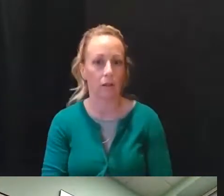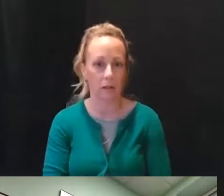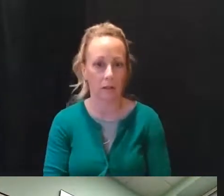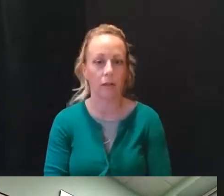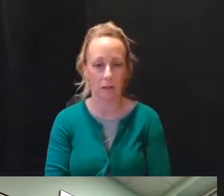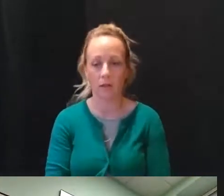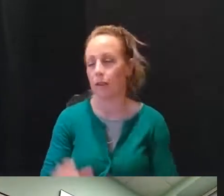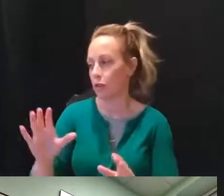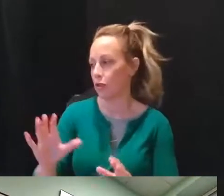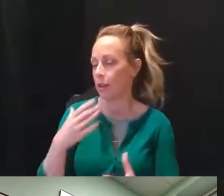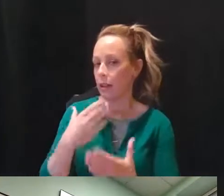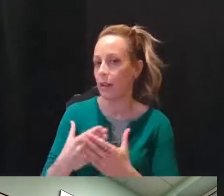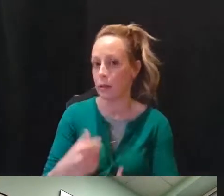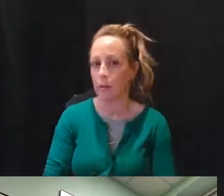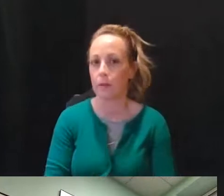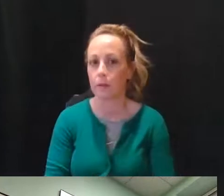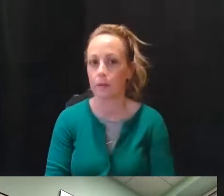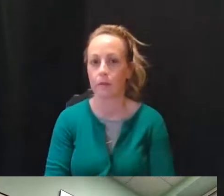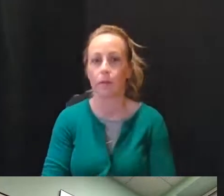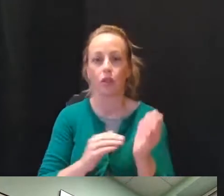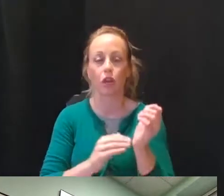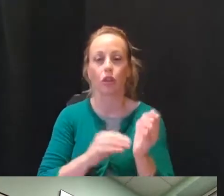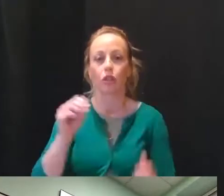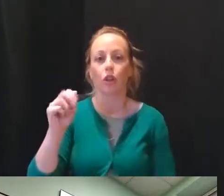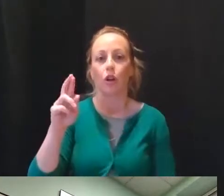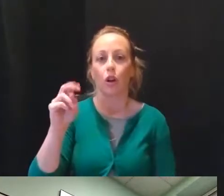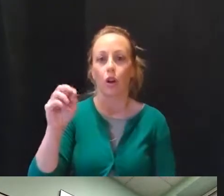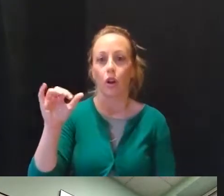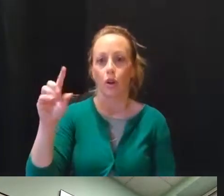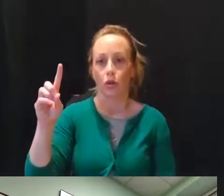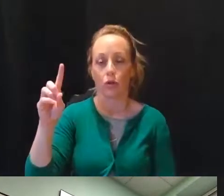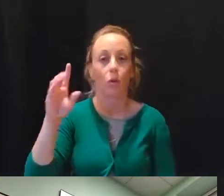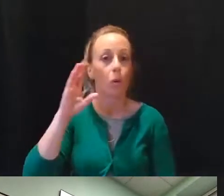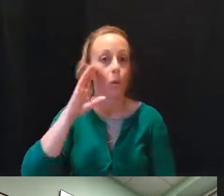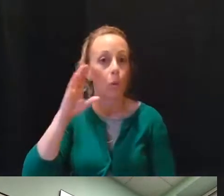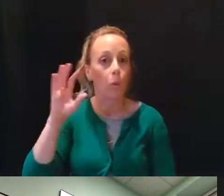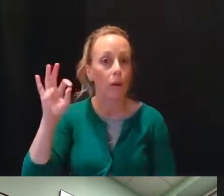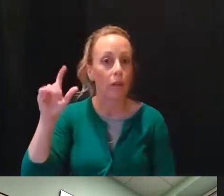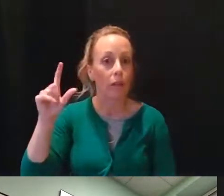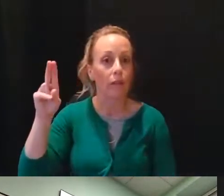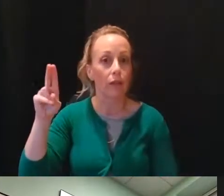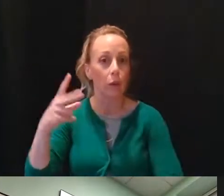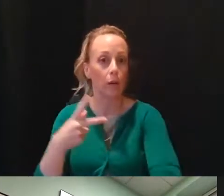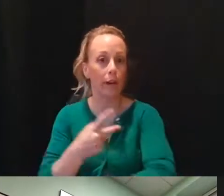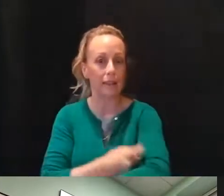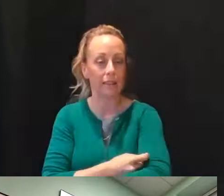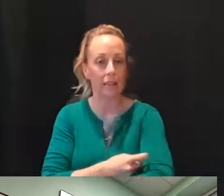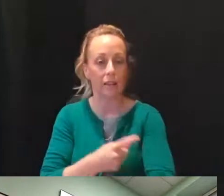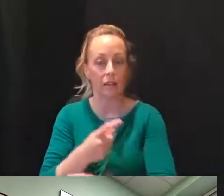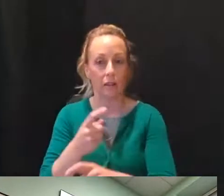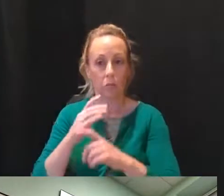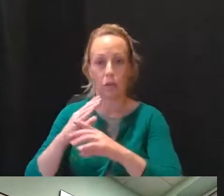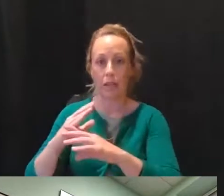Great, thank you. Dr. Arnold, will the flu vaccine that is already out there and being promoted protect